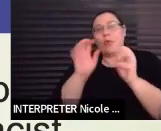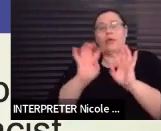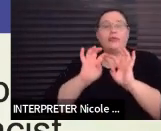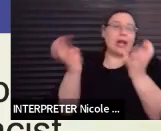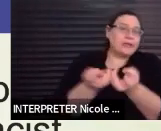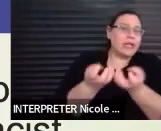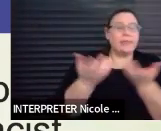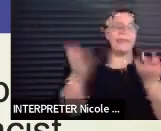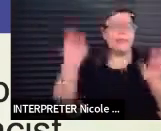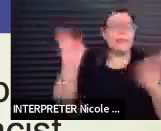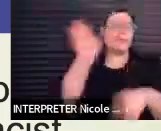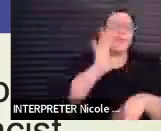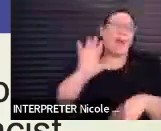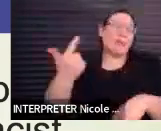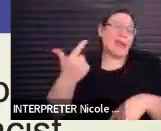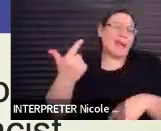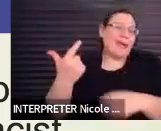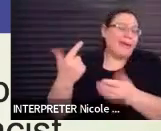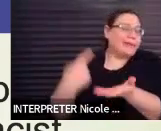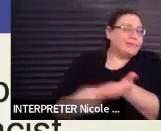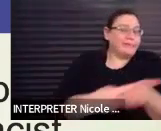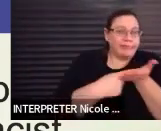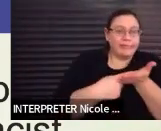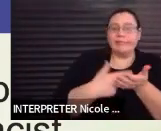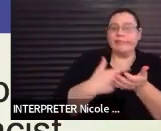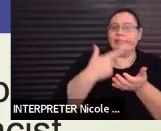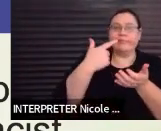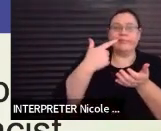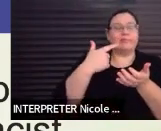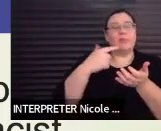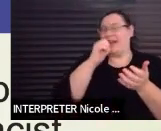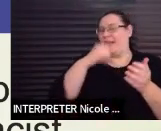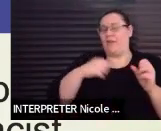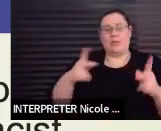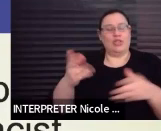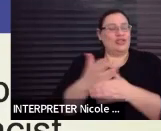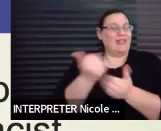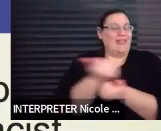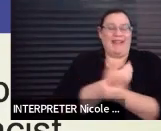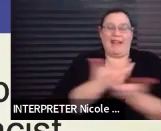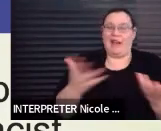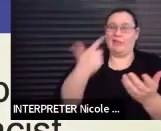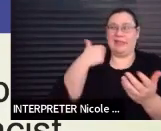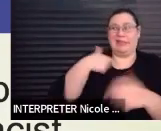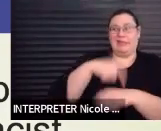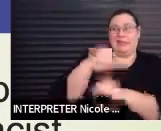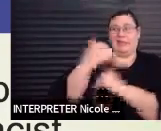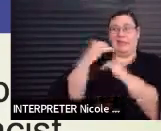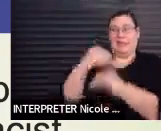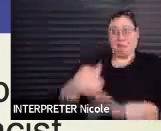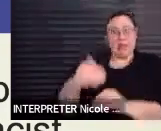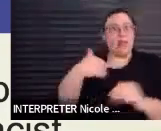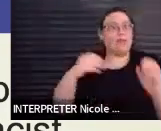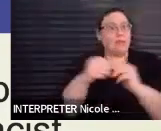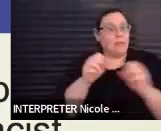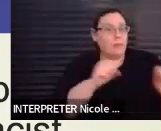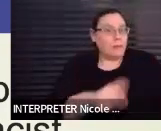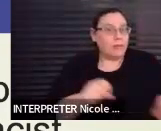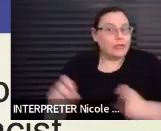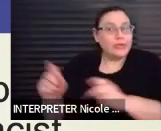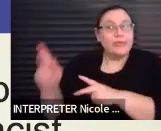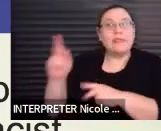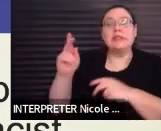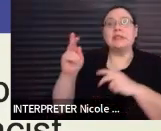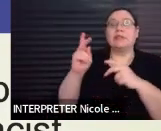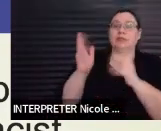brown bag sessions because we didn't get to share everything in our limited time. So just having more opportunities to